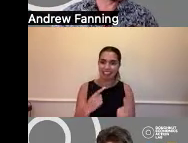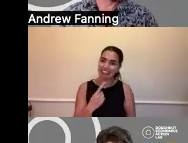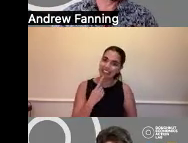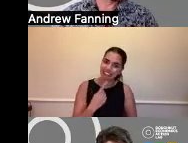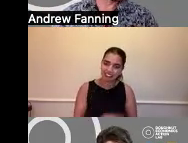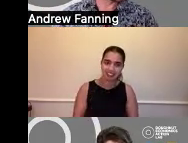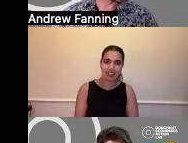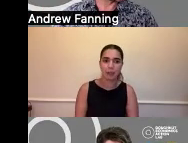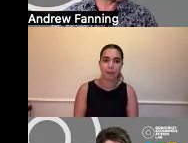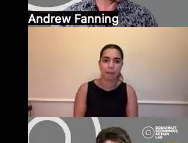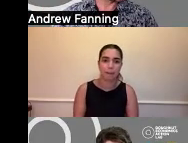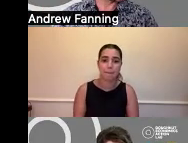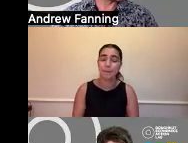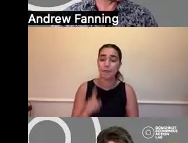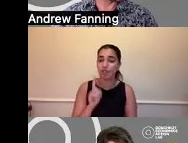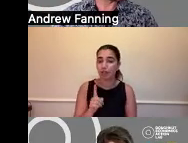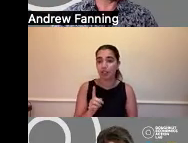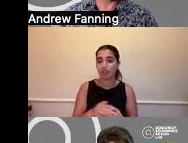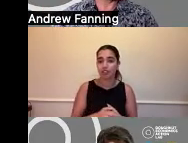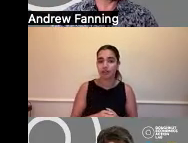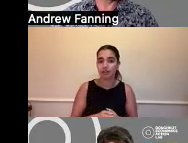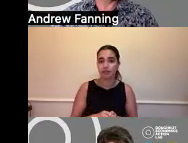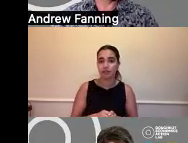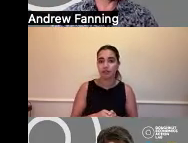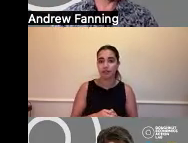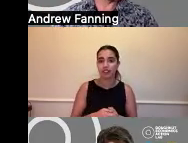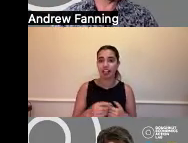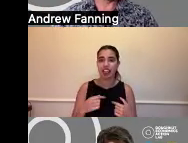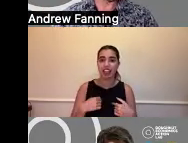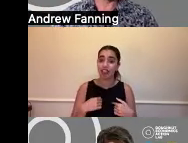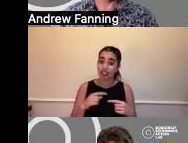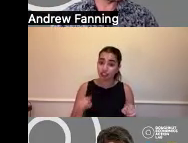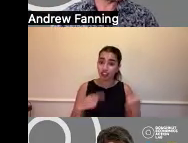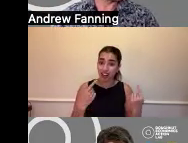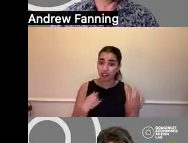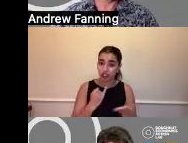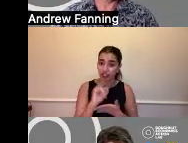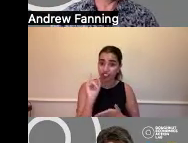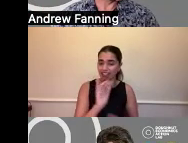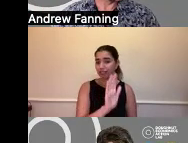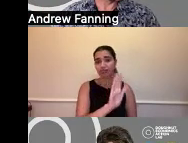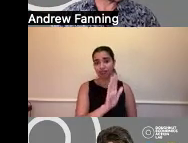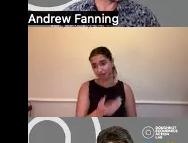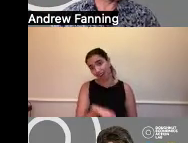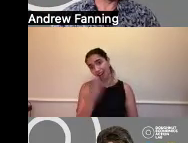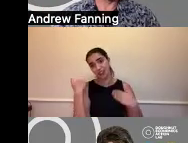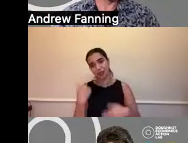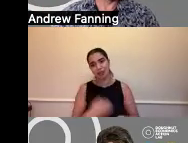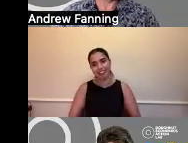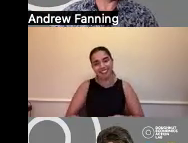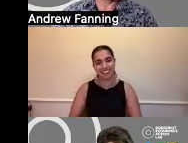However, it's not a challenge that I would be against by any means. Very